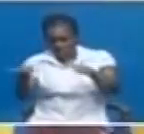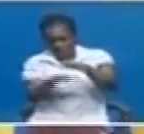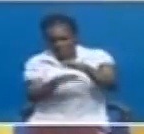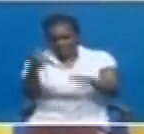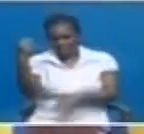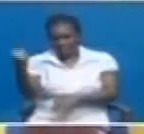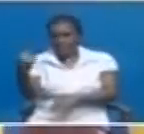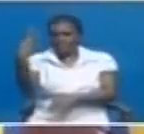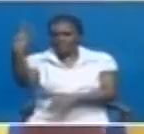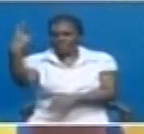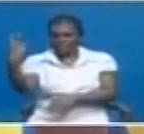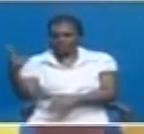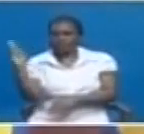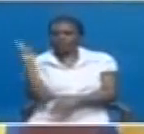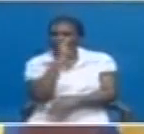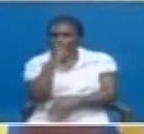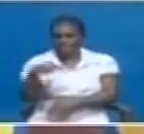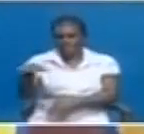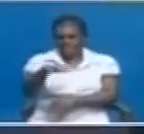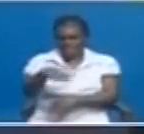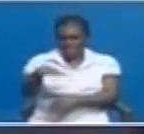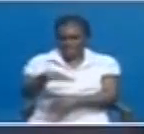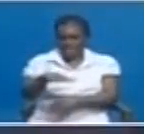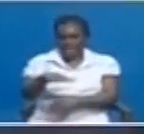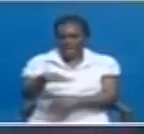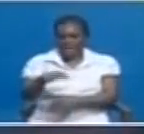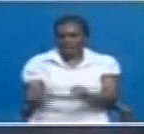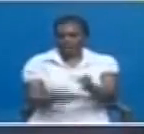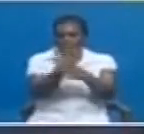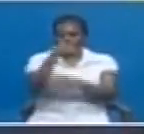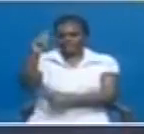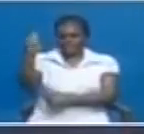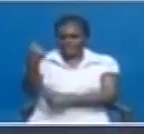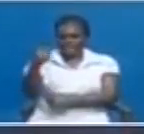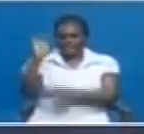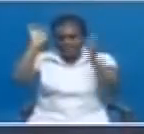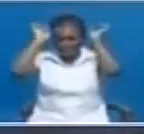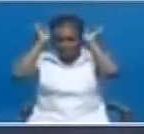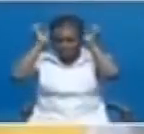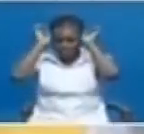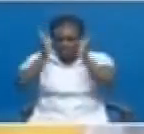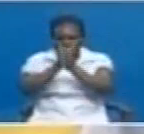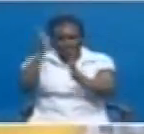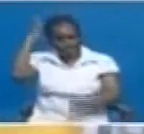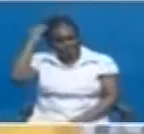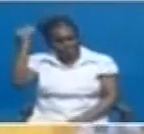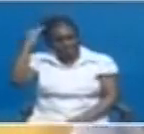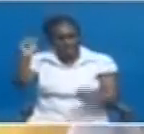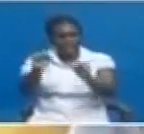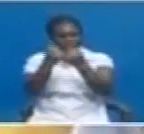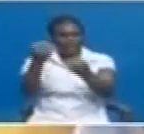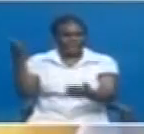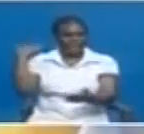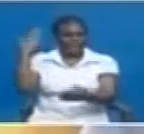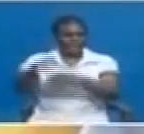5 years in 32 high-risk counties in response to a polio outbreak in Kenya, Ethiopia and Somalia that happened last